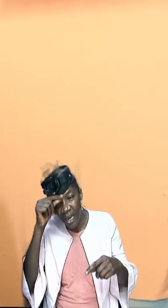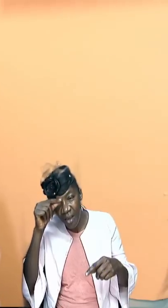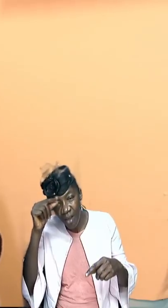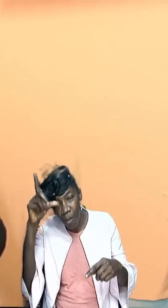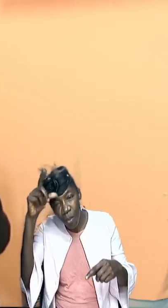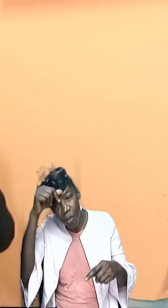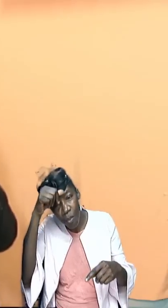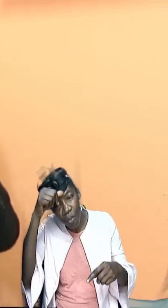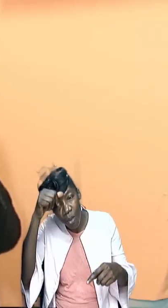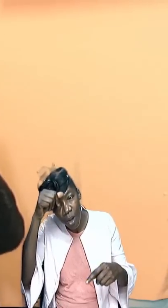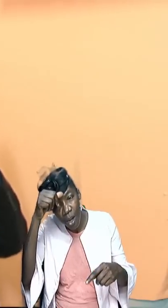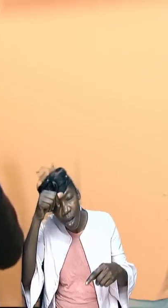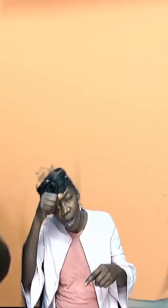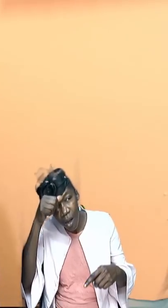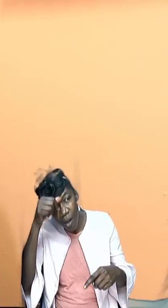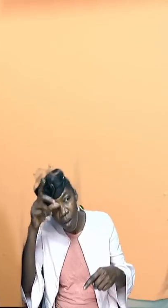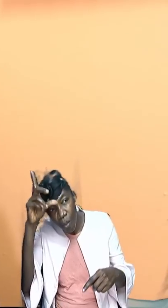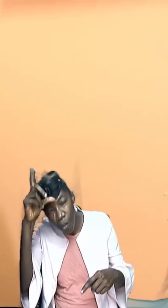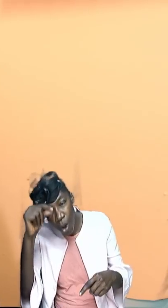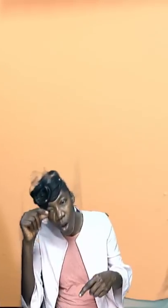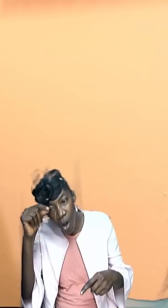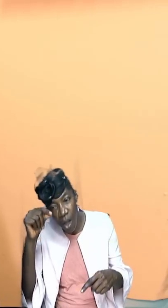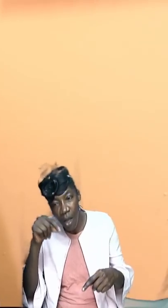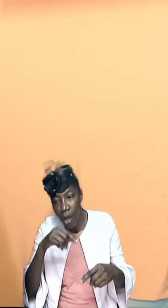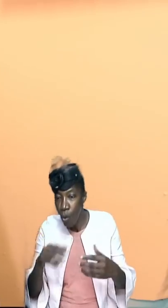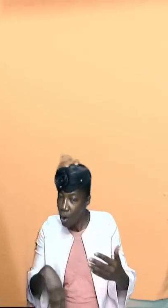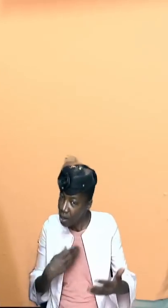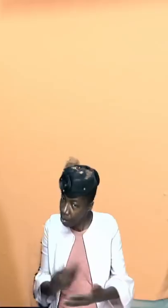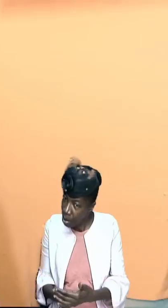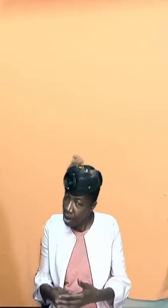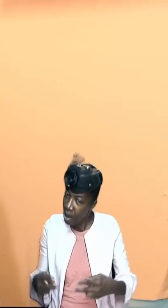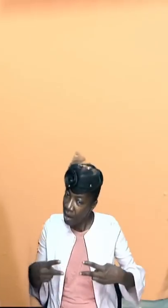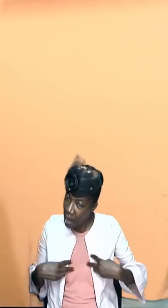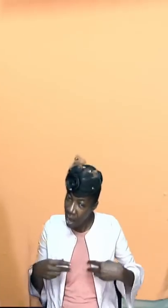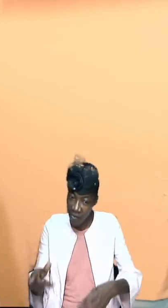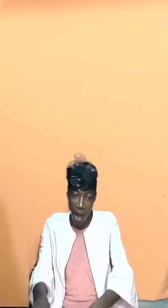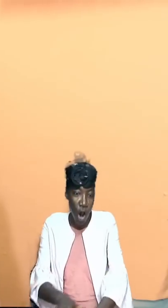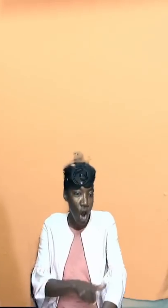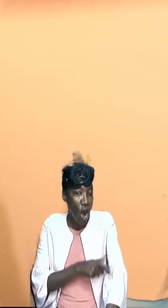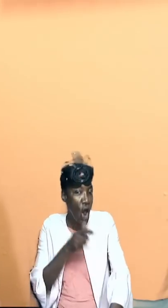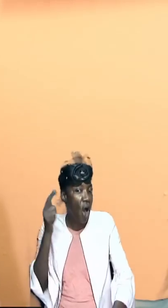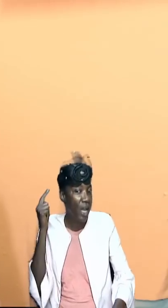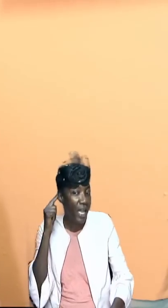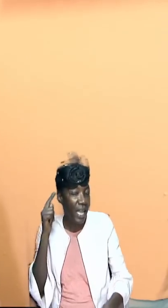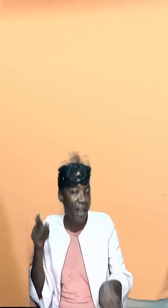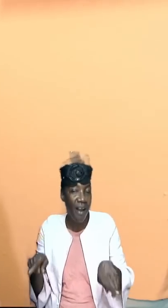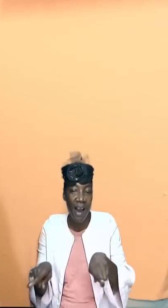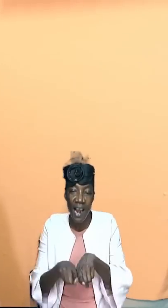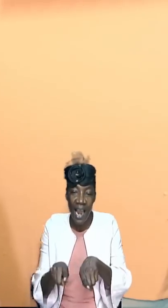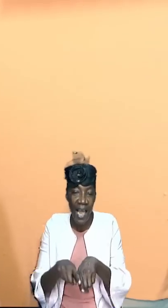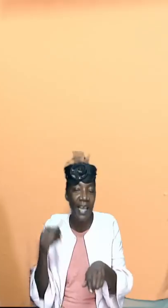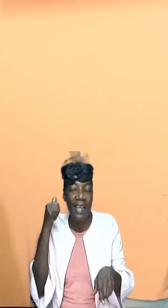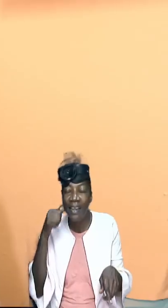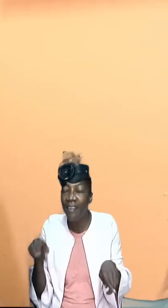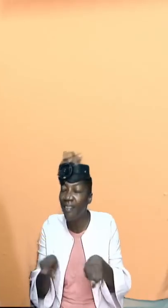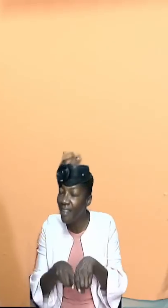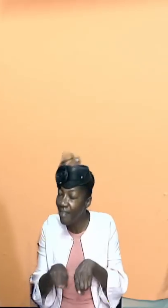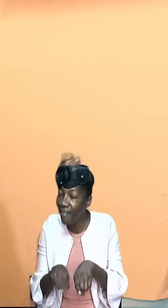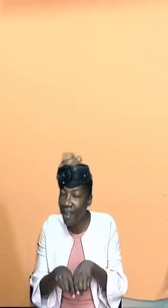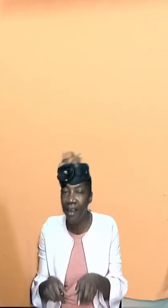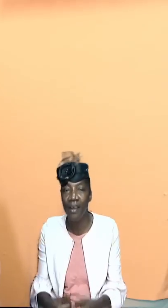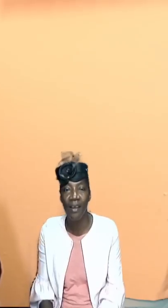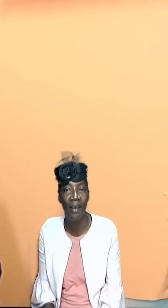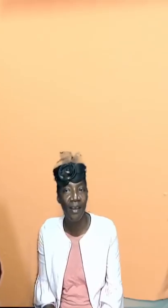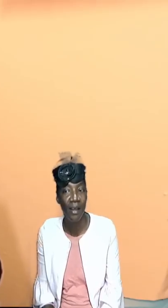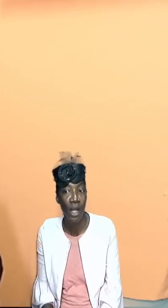born, he's going to have long hair like his sister. Those are the genes that are dominant and that are there. You